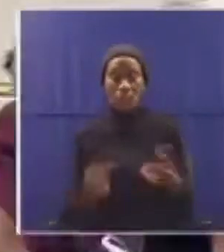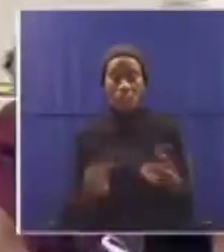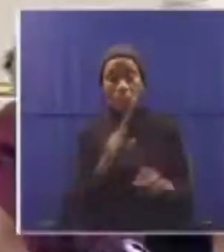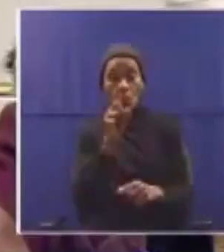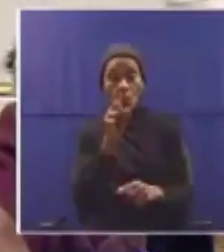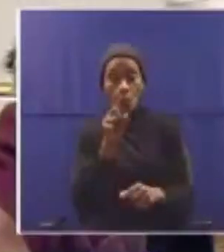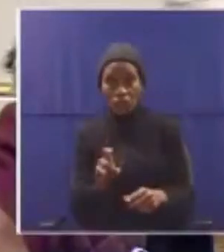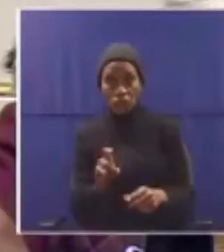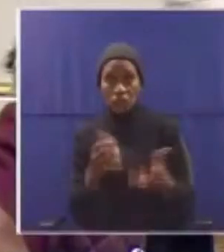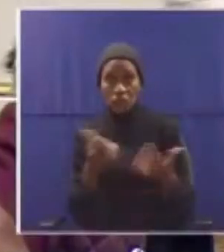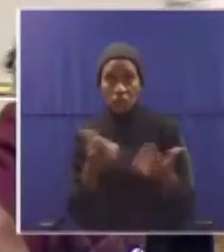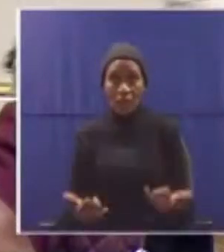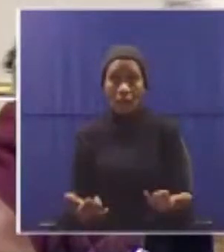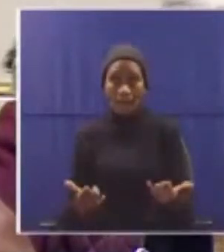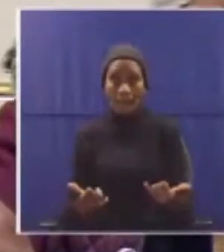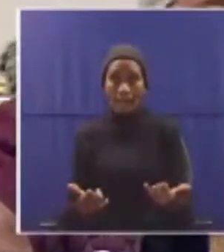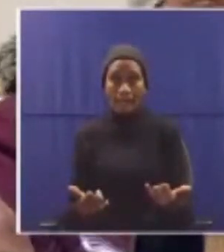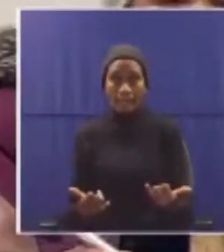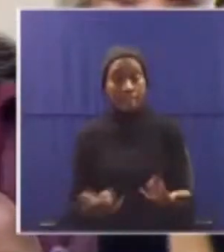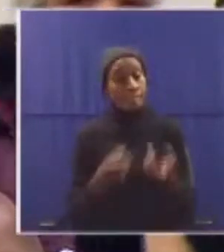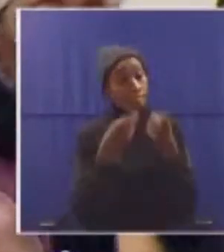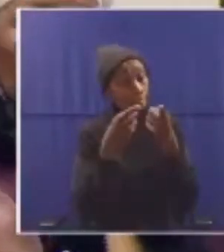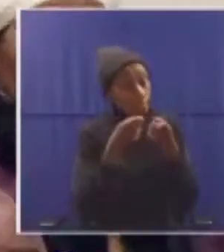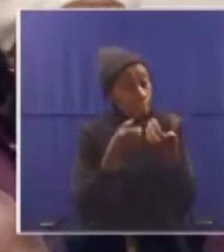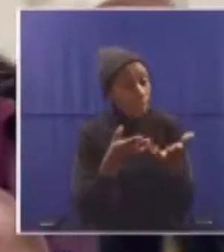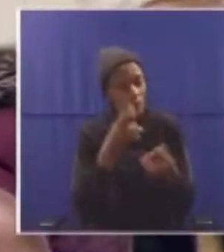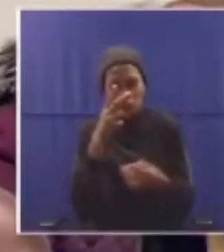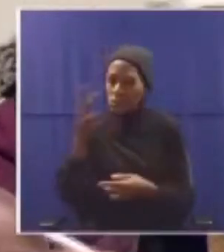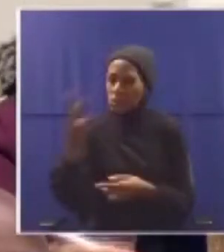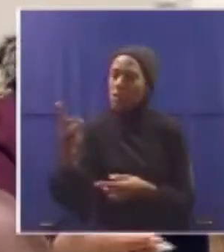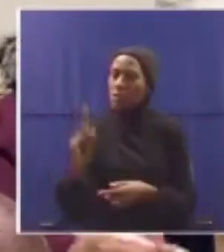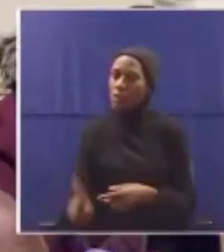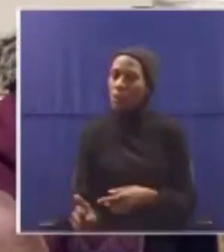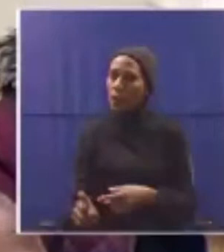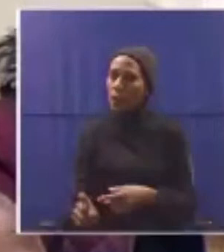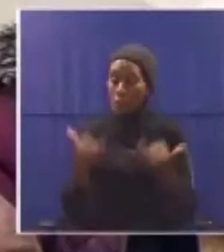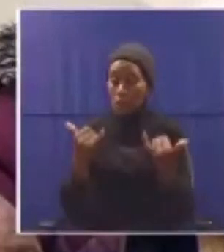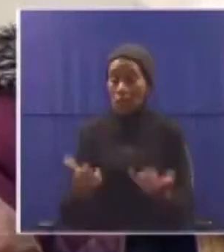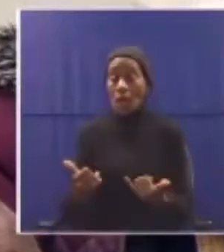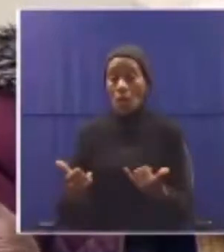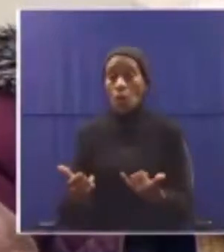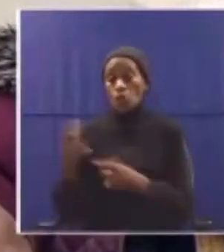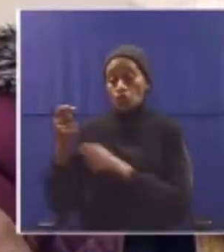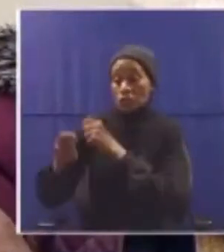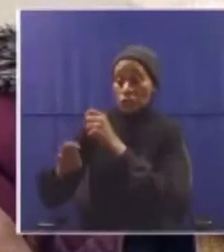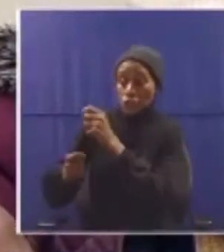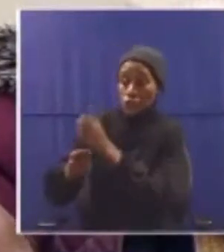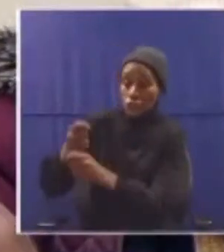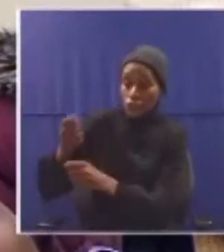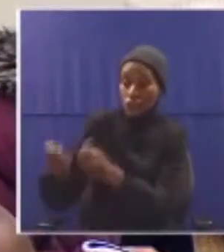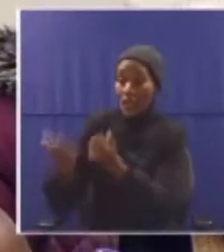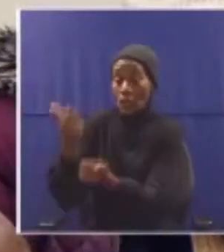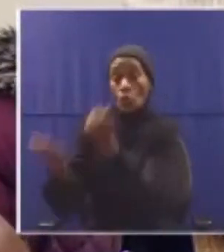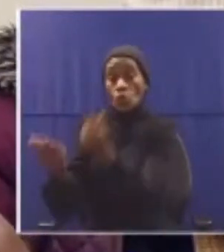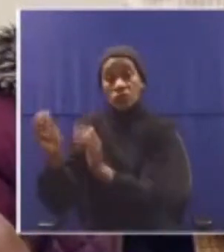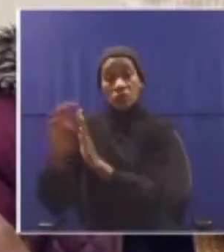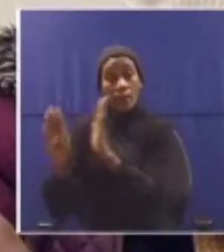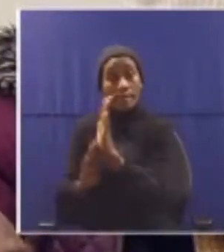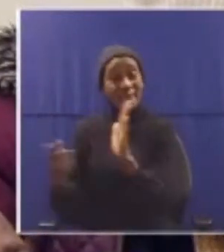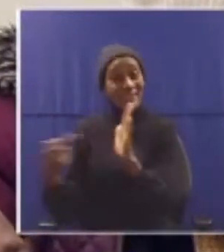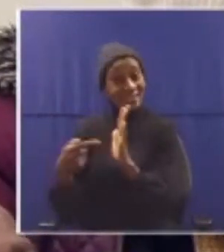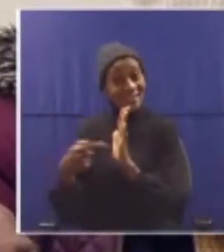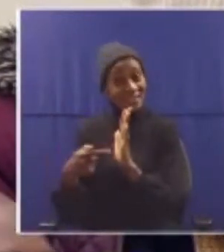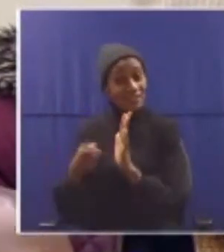question, Deputy President, do you envisage that the current traditional courts bill